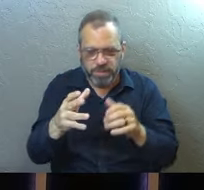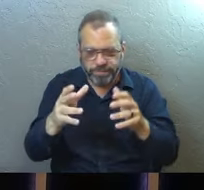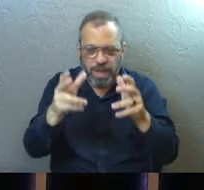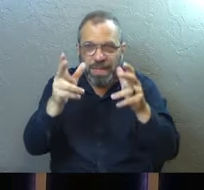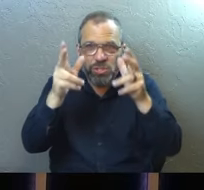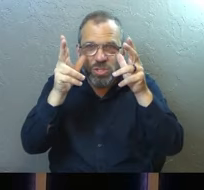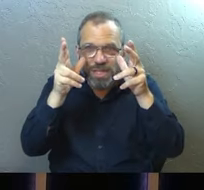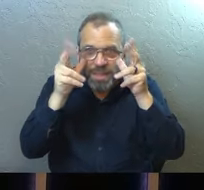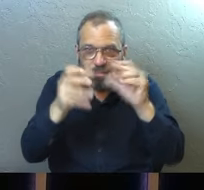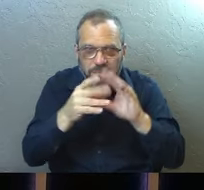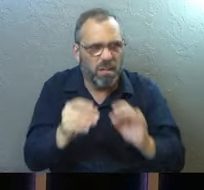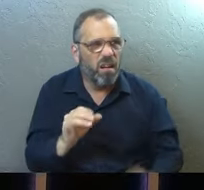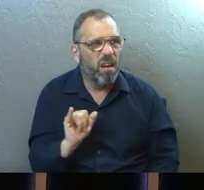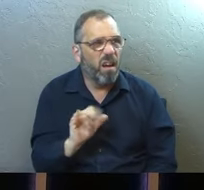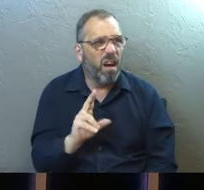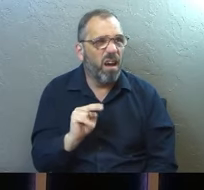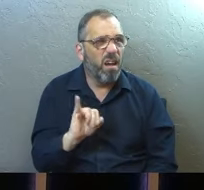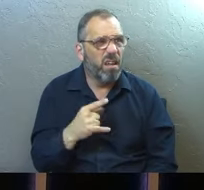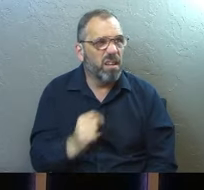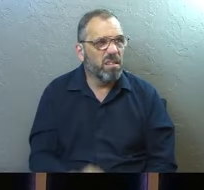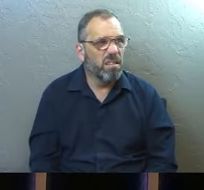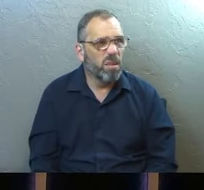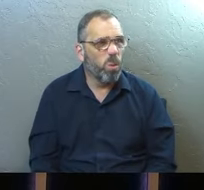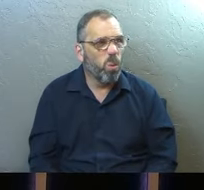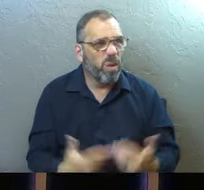this, okay? You're like, innings? Anyway.